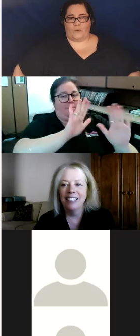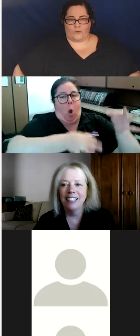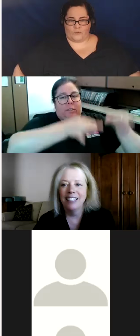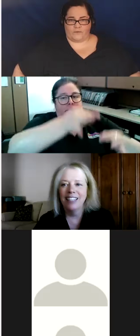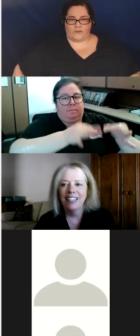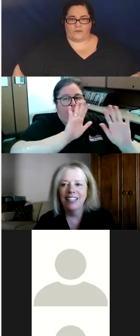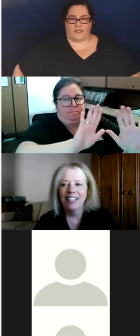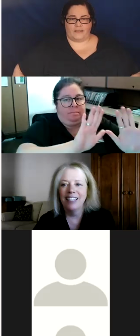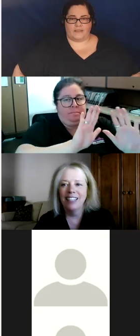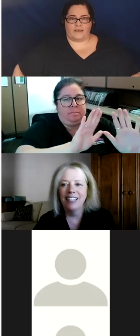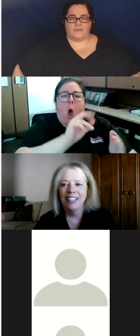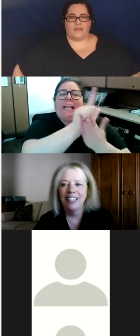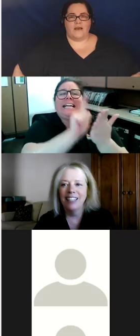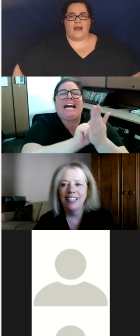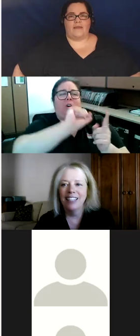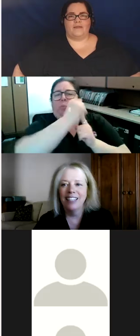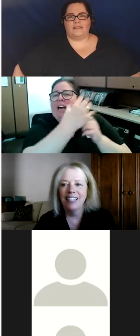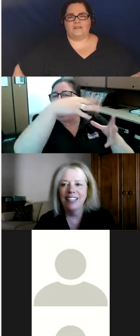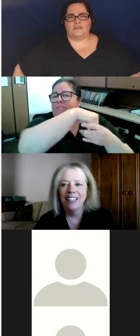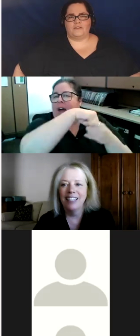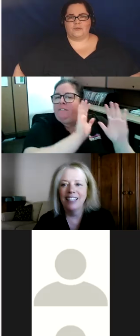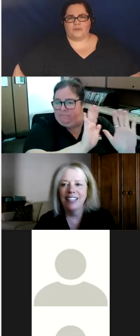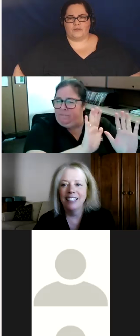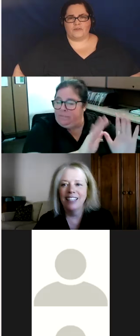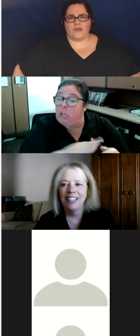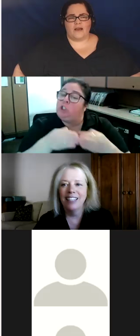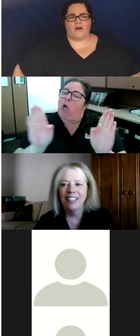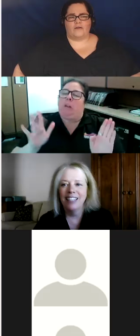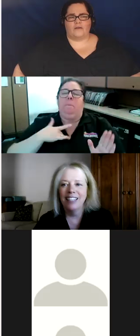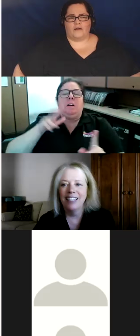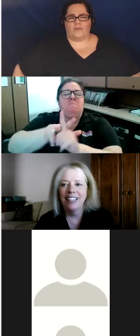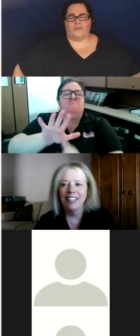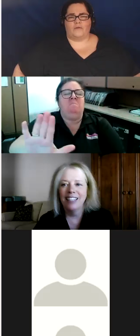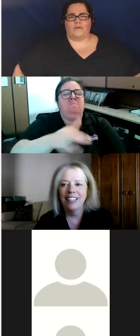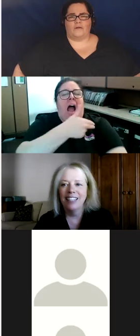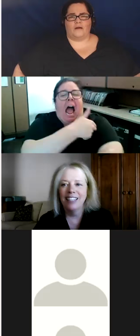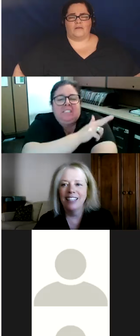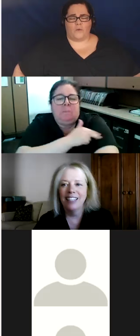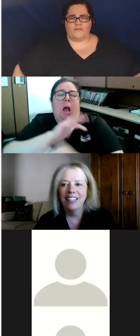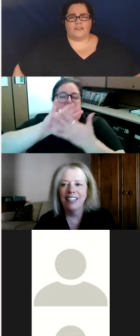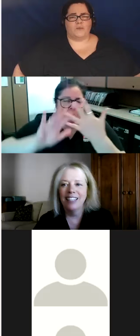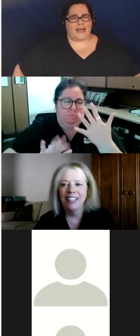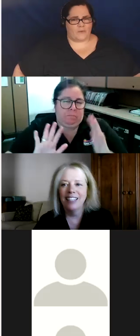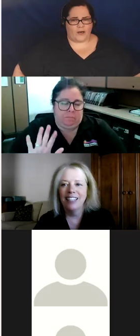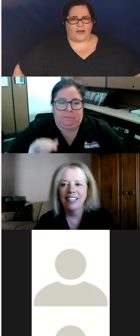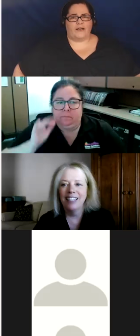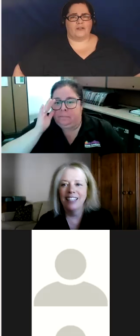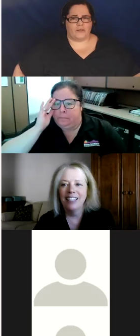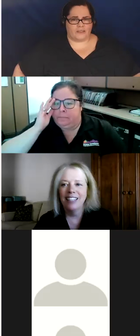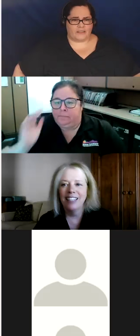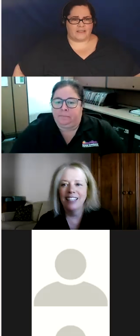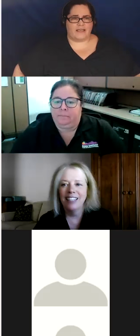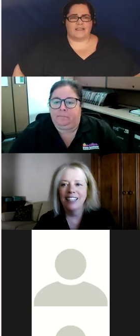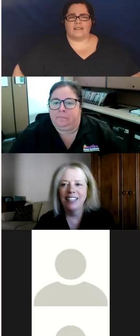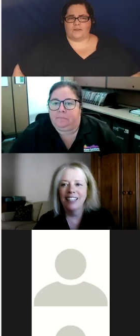somebody who holds one of those other license types. And the legal interpreters are qualified to work anywhere,